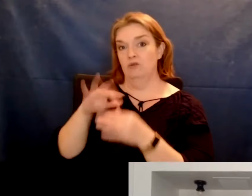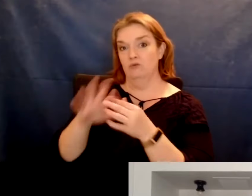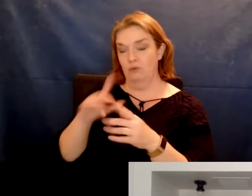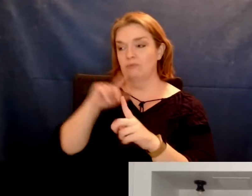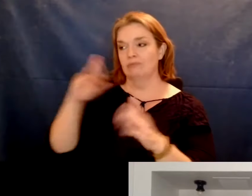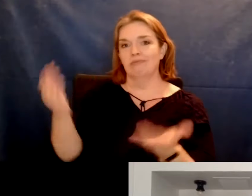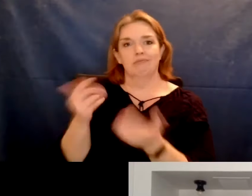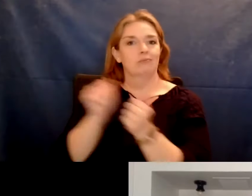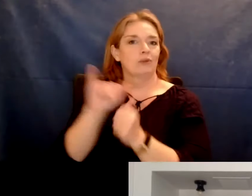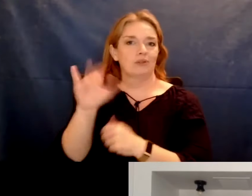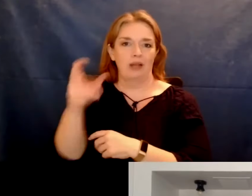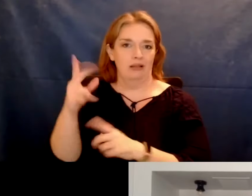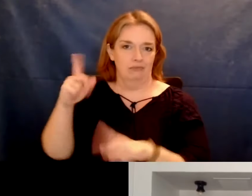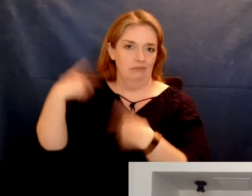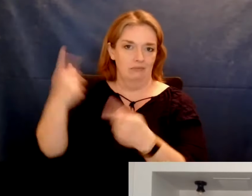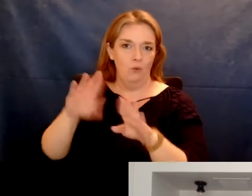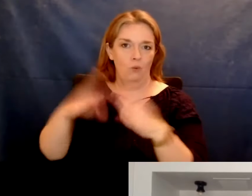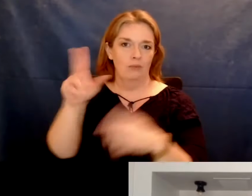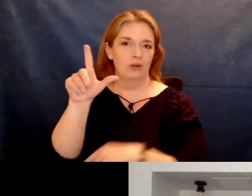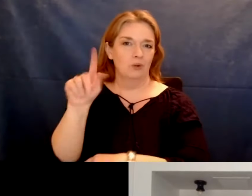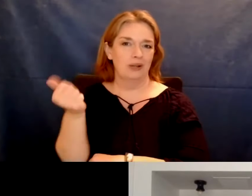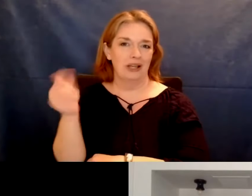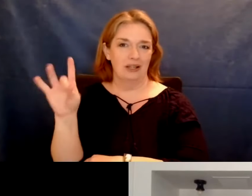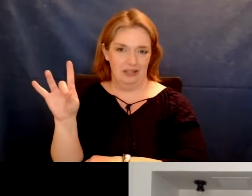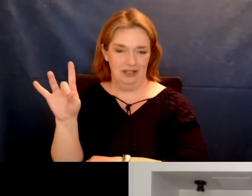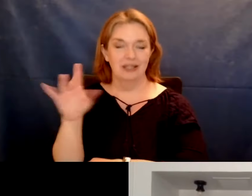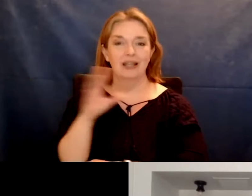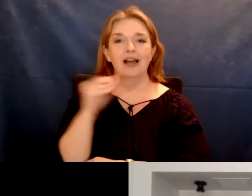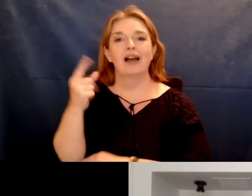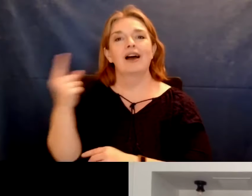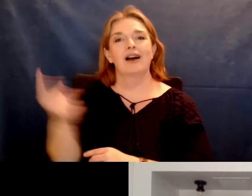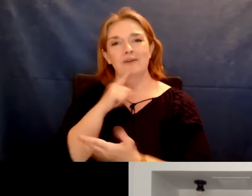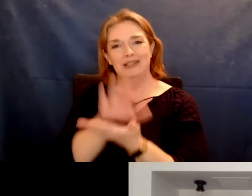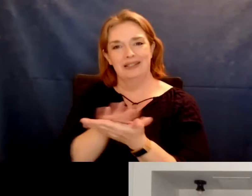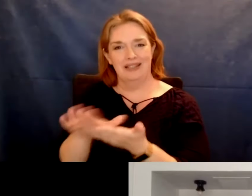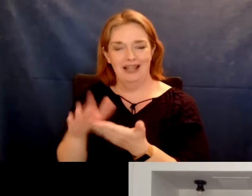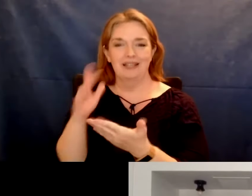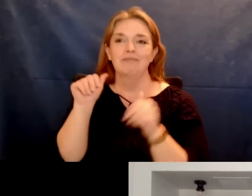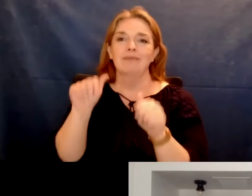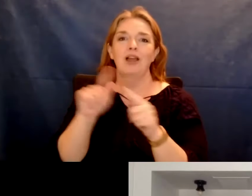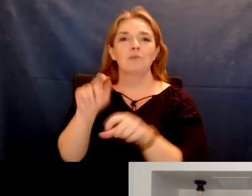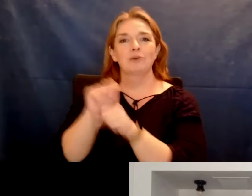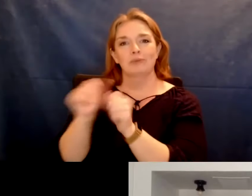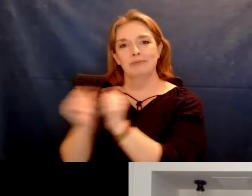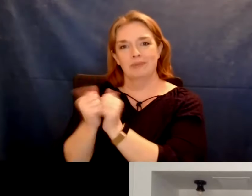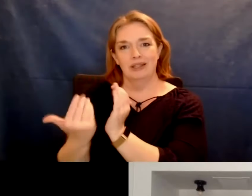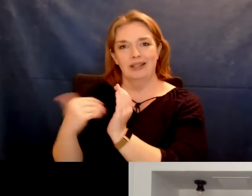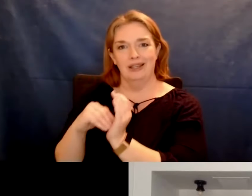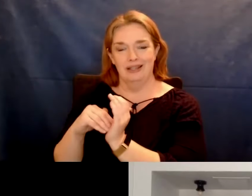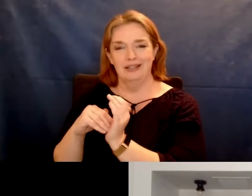numerous occasions since we opened in 2018, and it is always a pleasure to be able to work with her again. She's